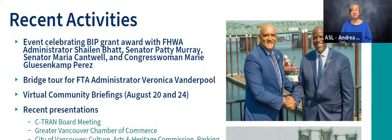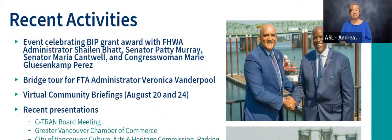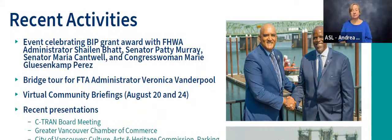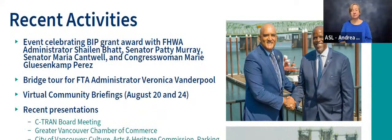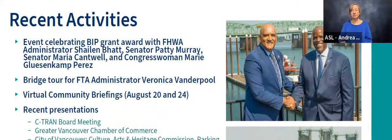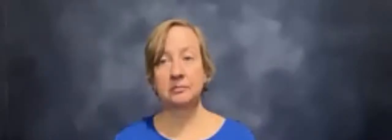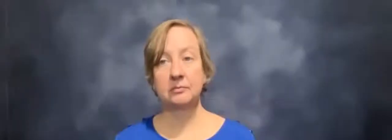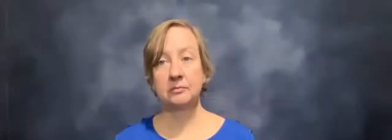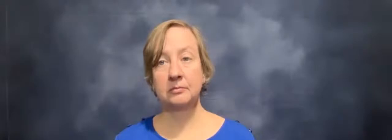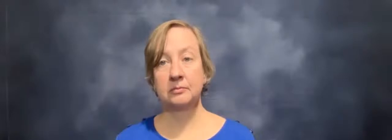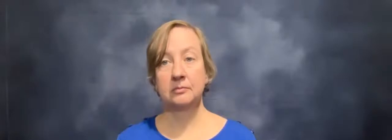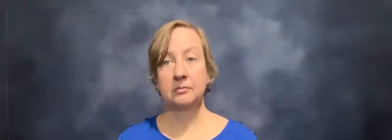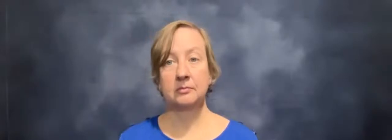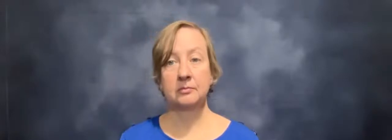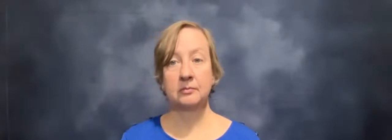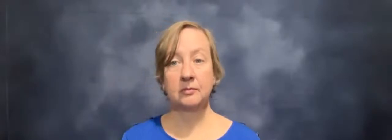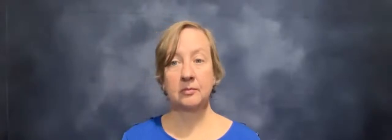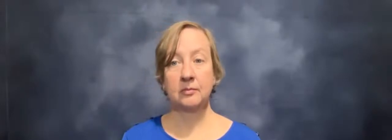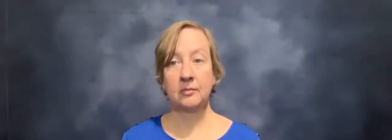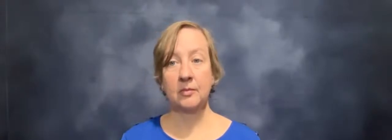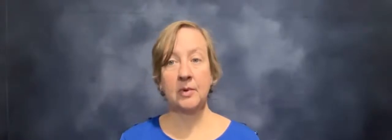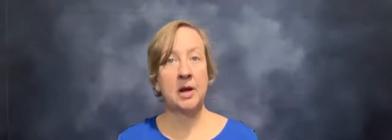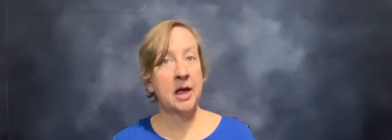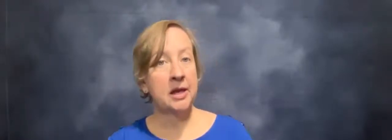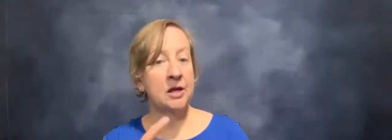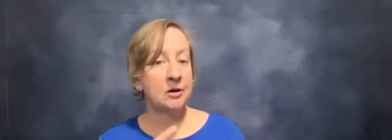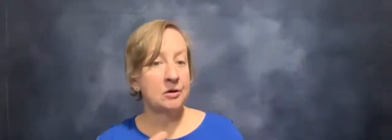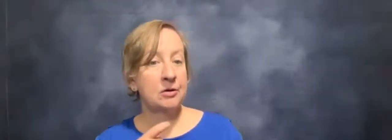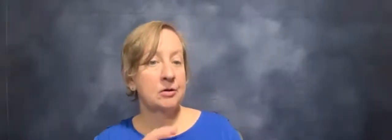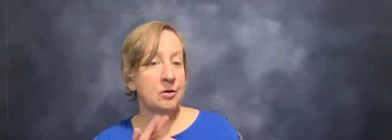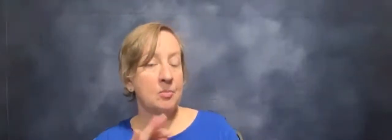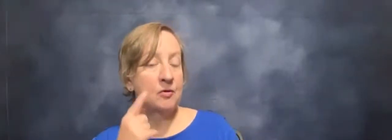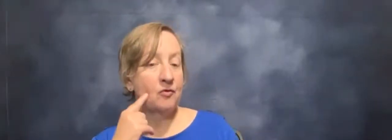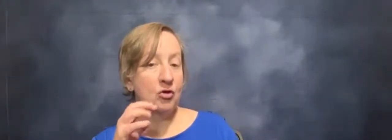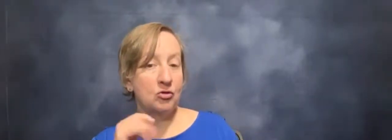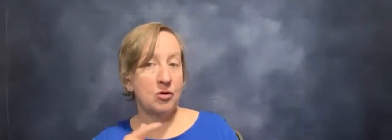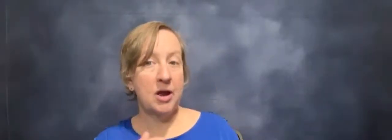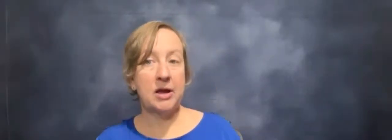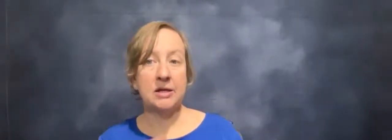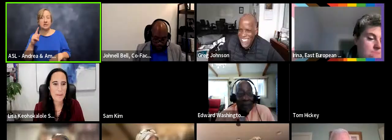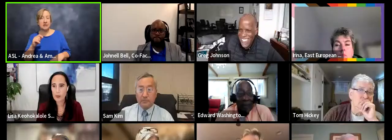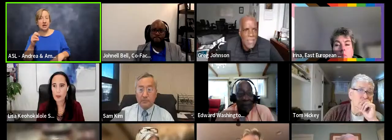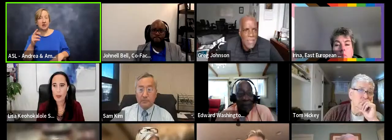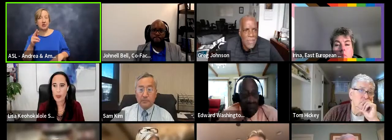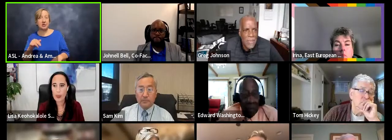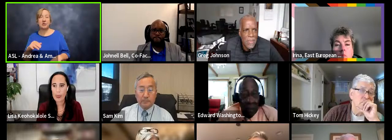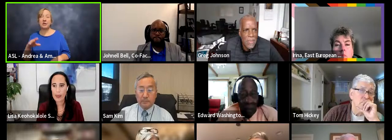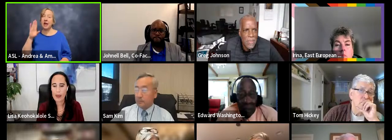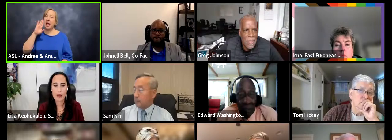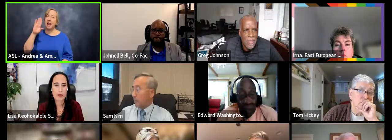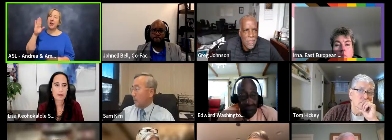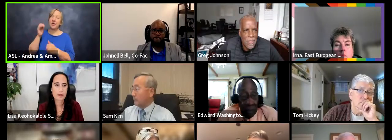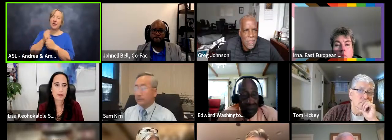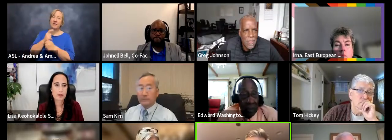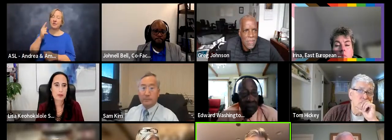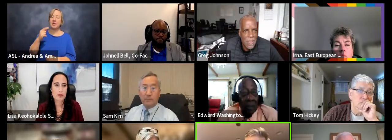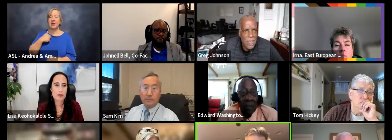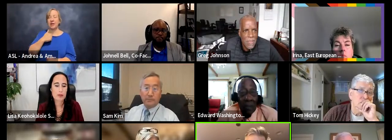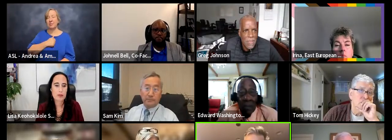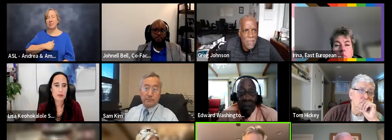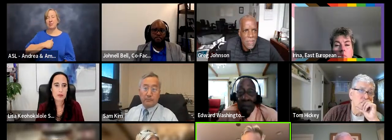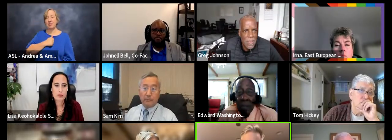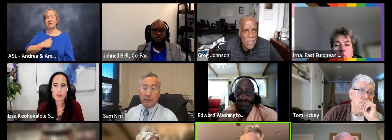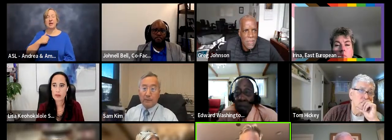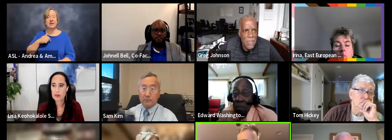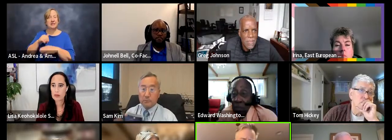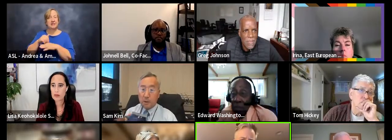Any questions, comments for Greg? That's easy. Zachary? Hey, Greg. Hey, everybody. And I apologize. I sent